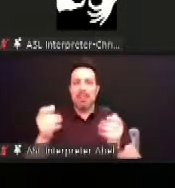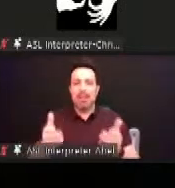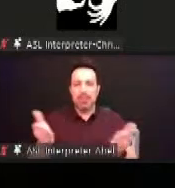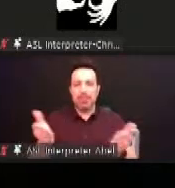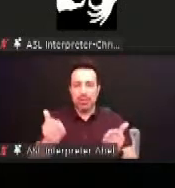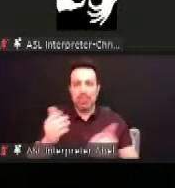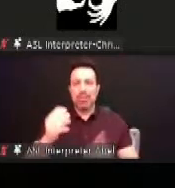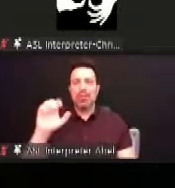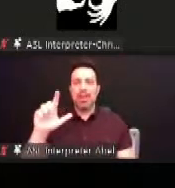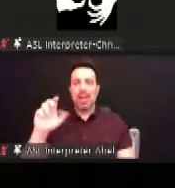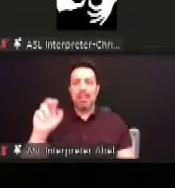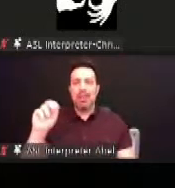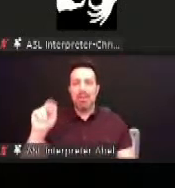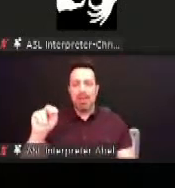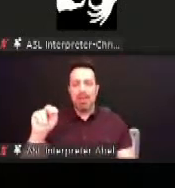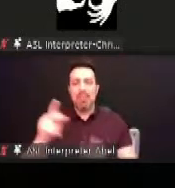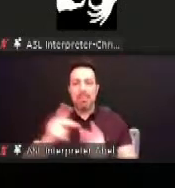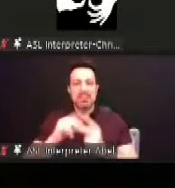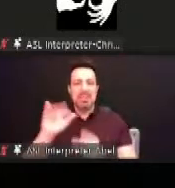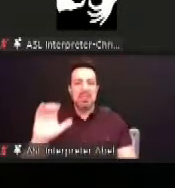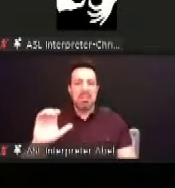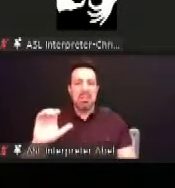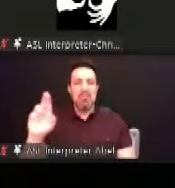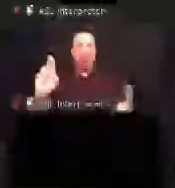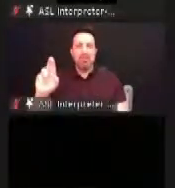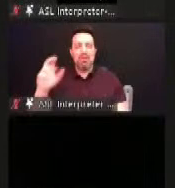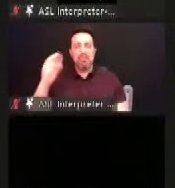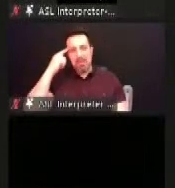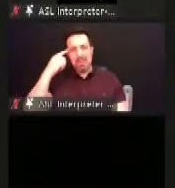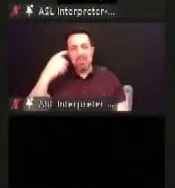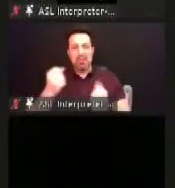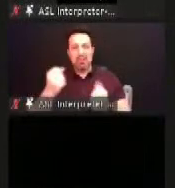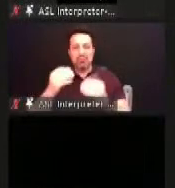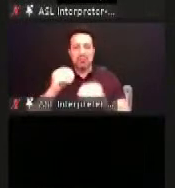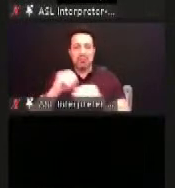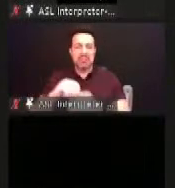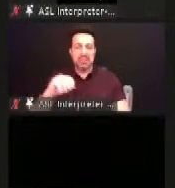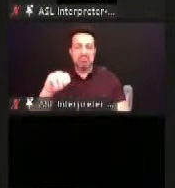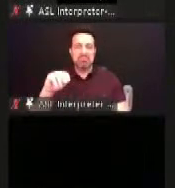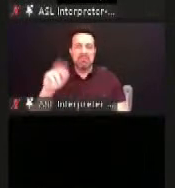Place, which is part of Columbia River Mental Health Services in Vancouver.